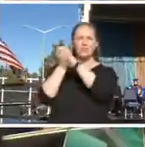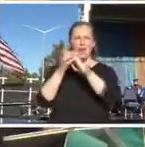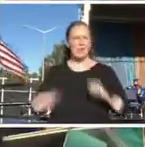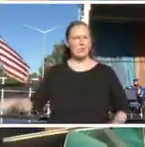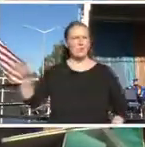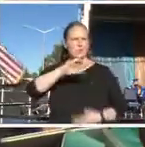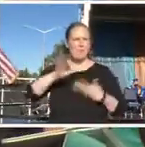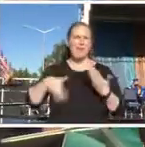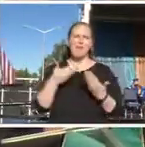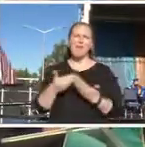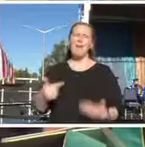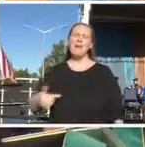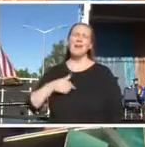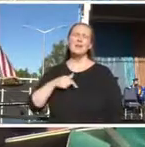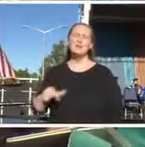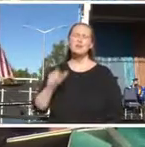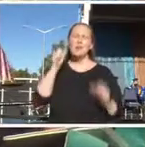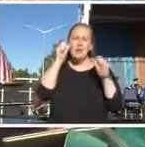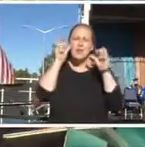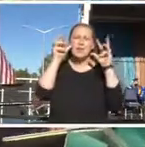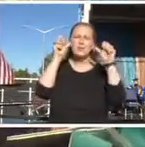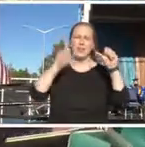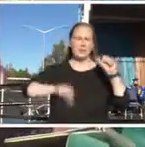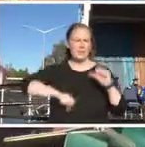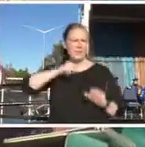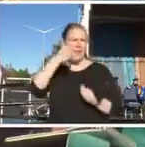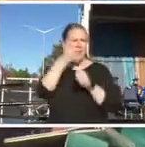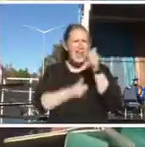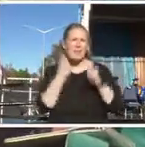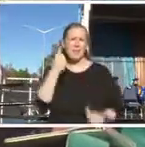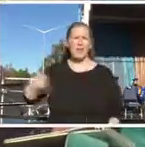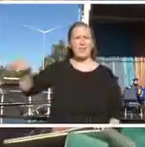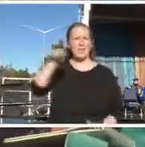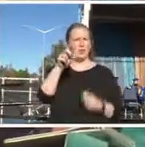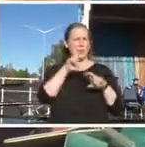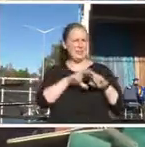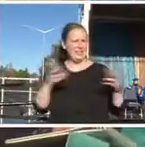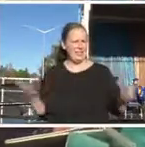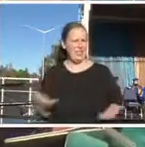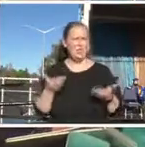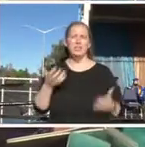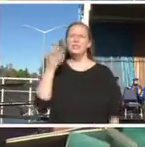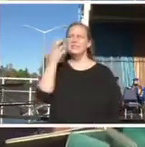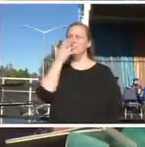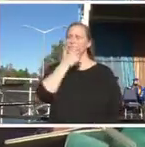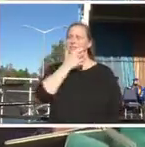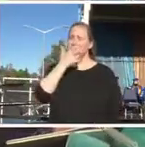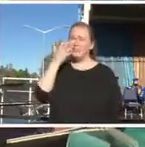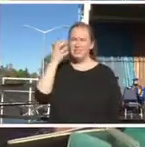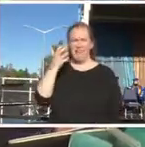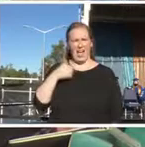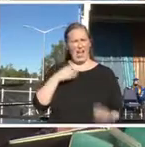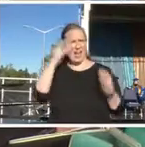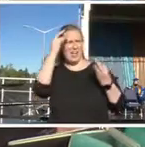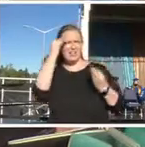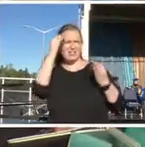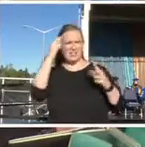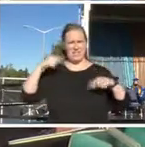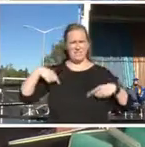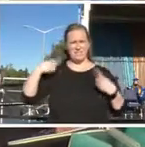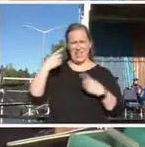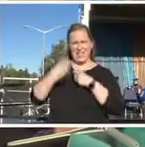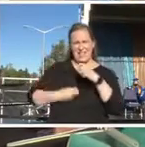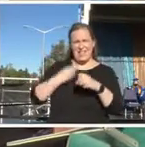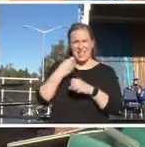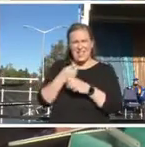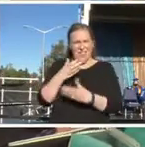all. I am so incredibly proud of every single one of you sitting here. Man, when I think about the past year and the fact that